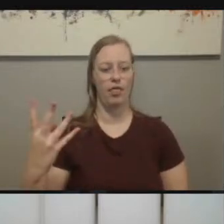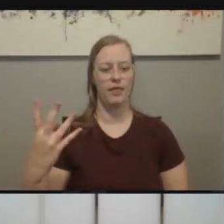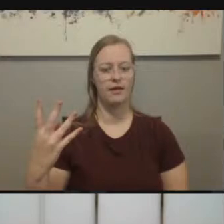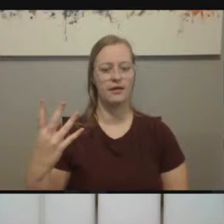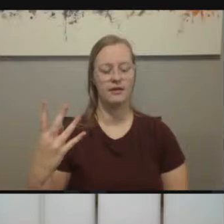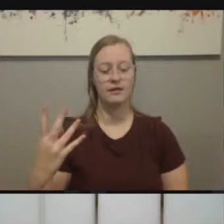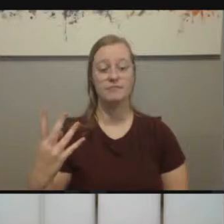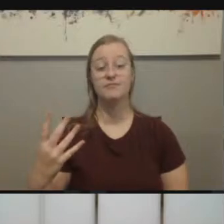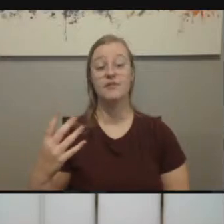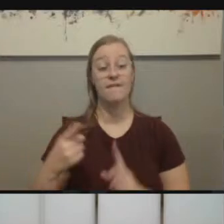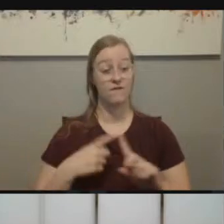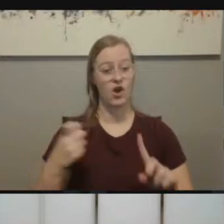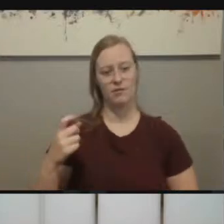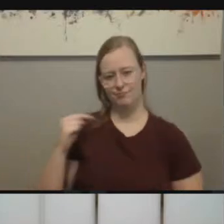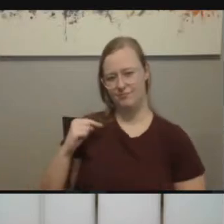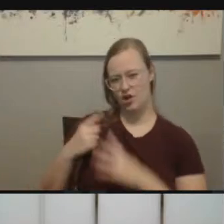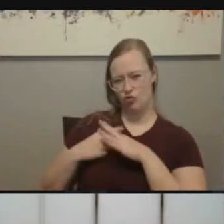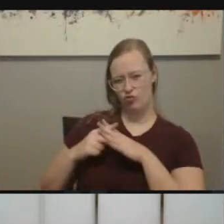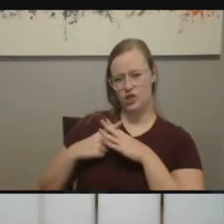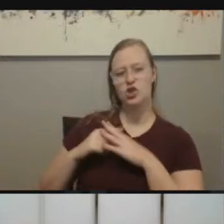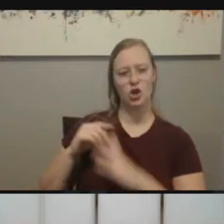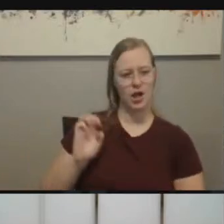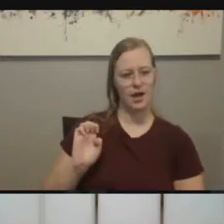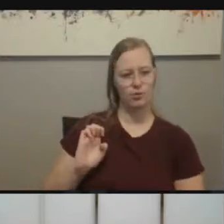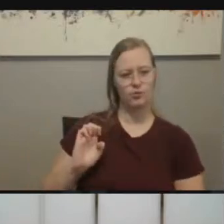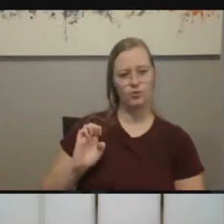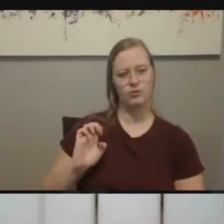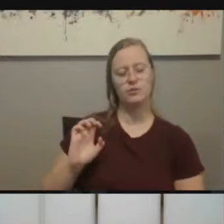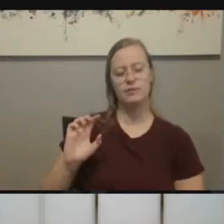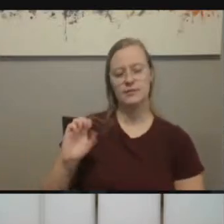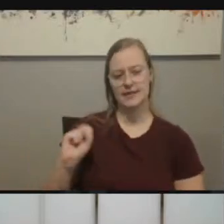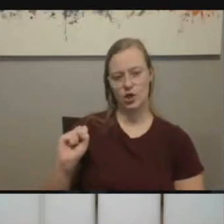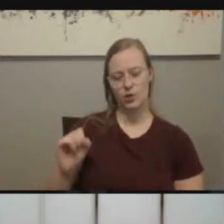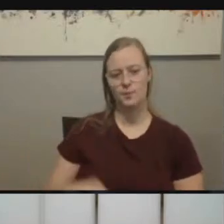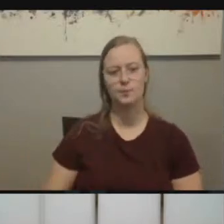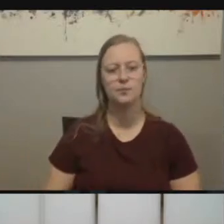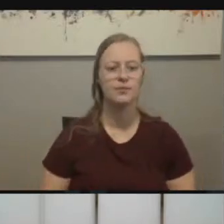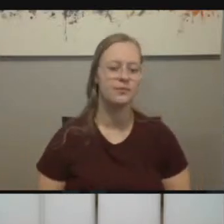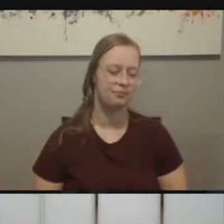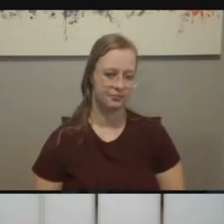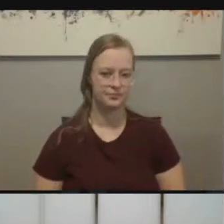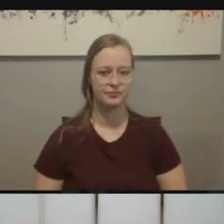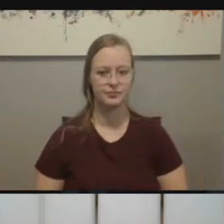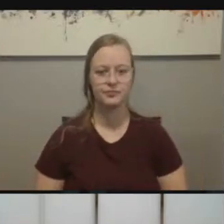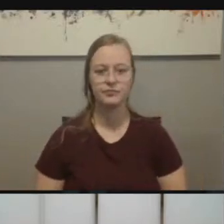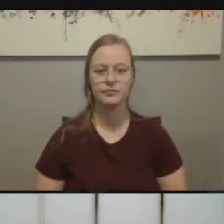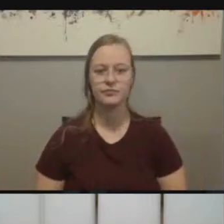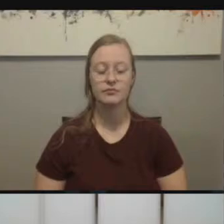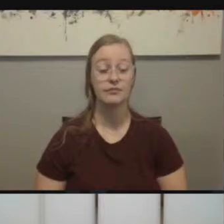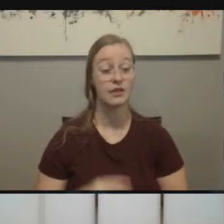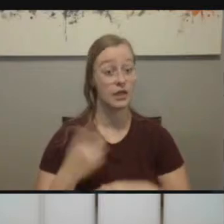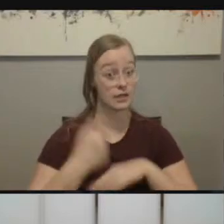descended from that original Andrew Skinner in the first scene. The date